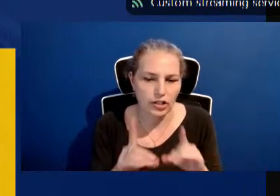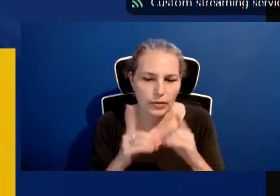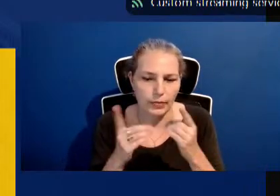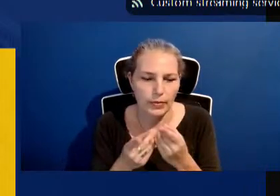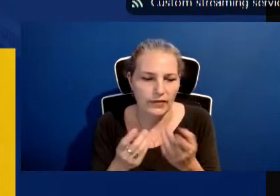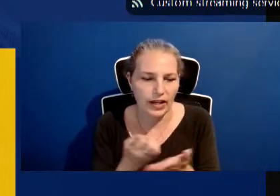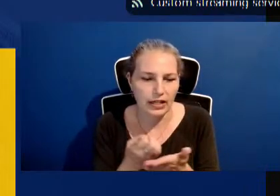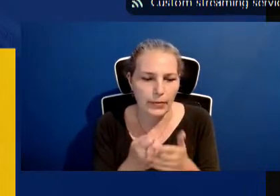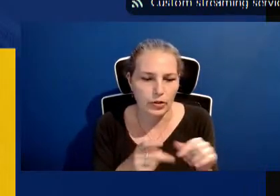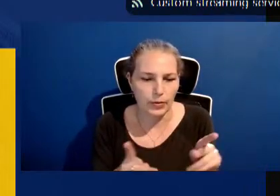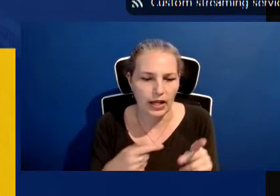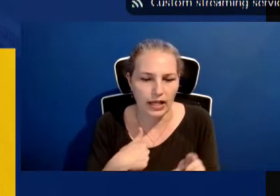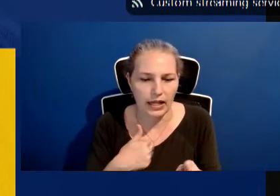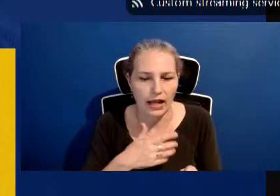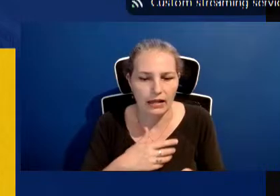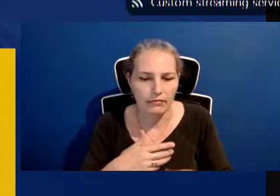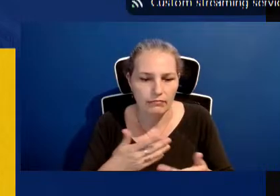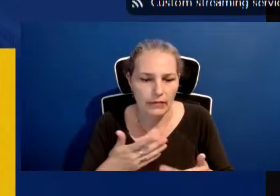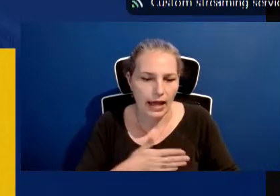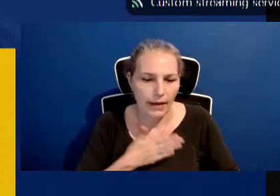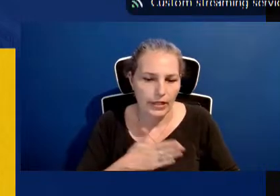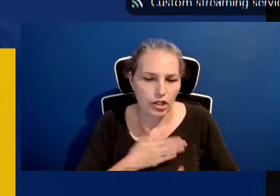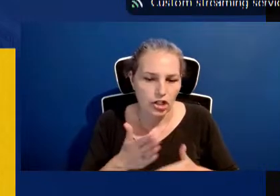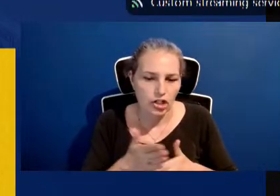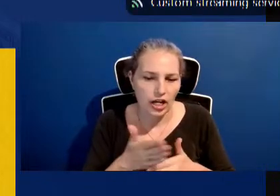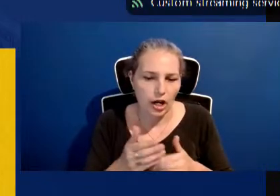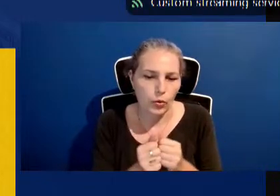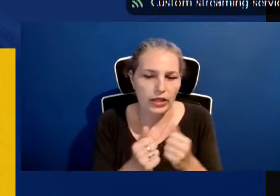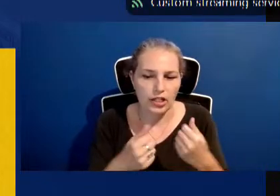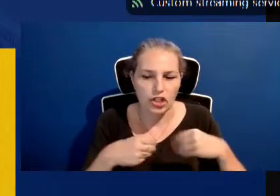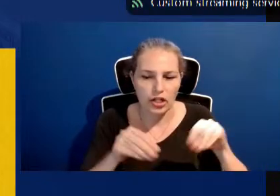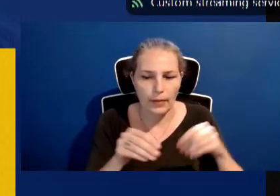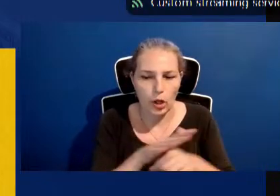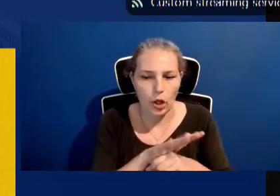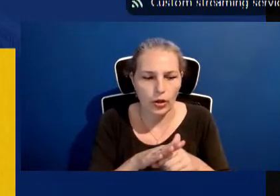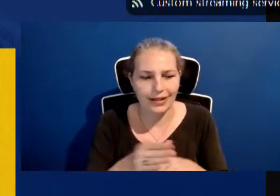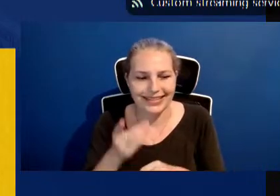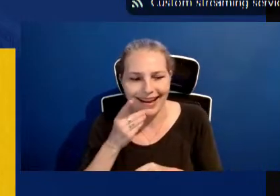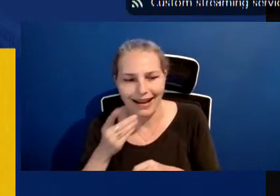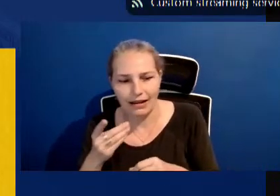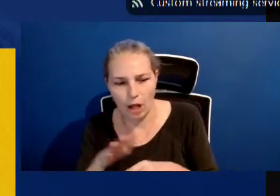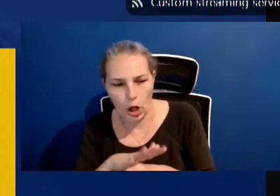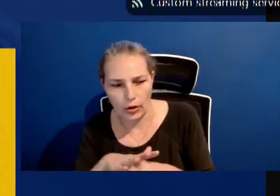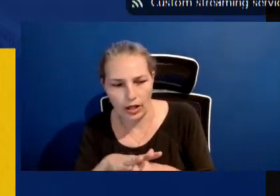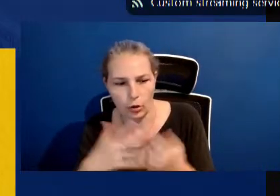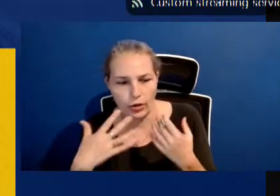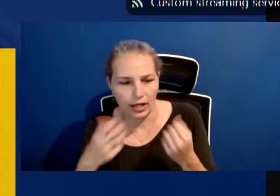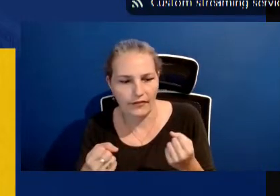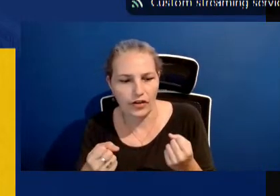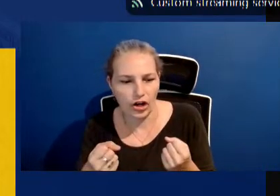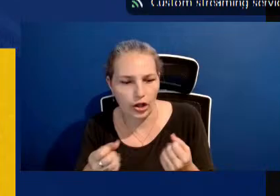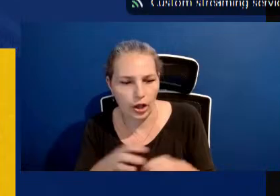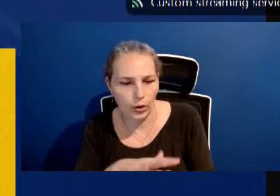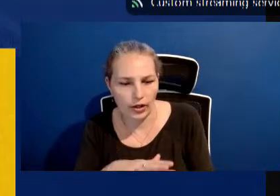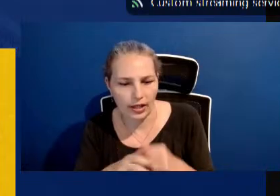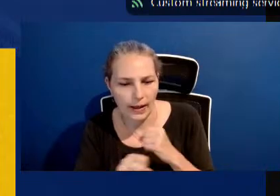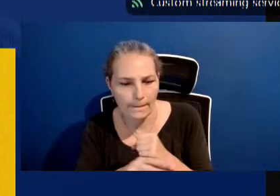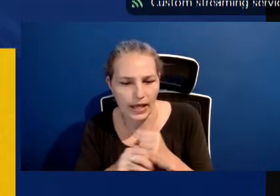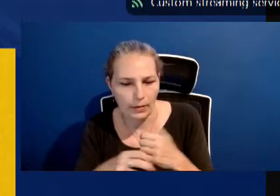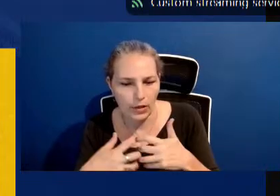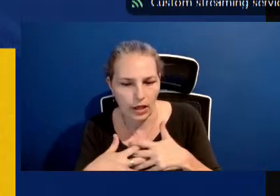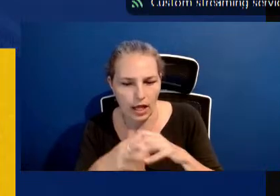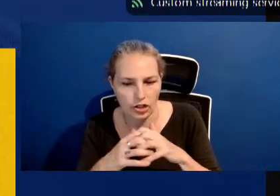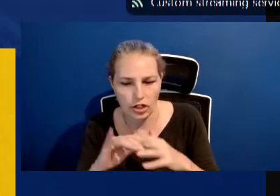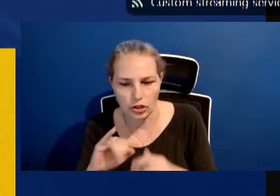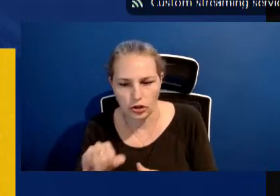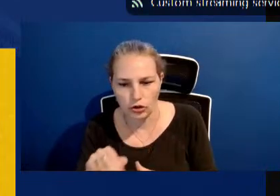with you the Shop Local, Dine Local, Recover Local campaign, which we launched on July 7th. For